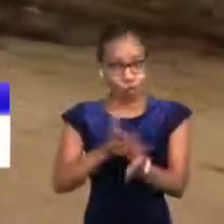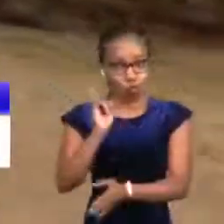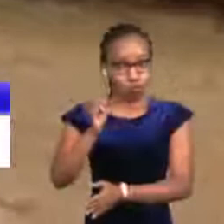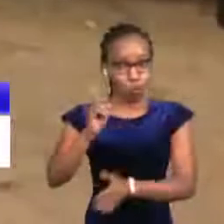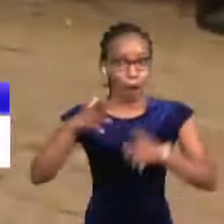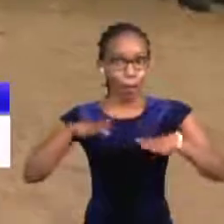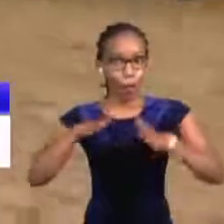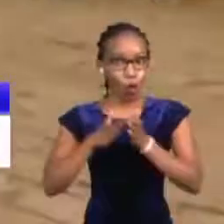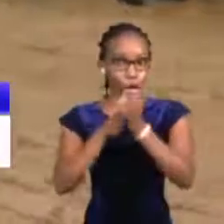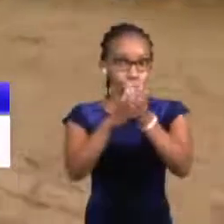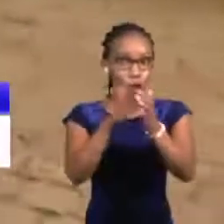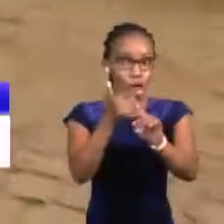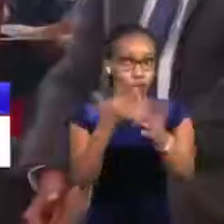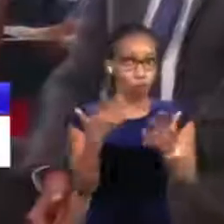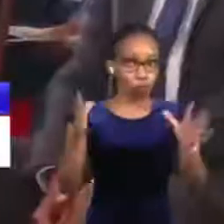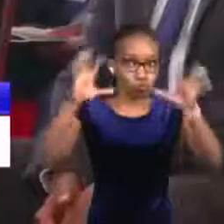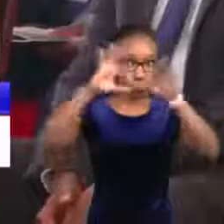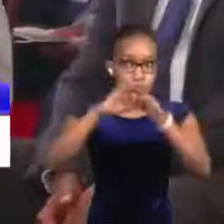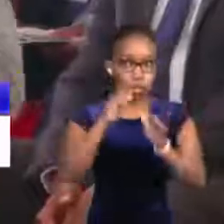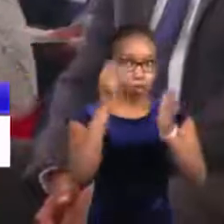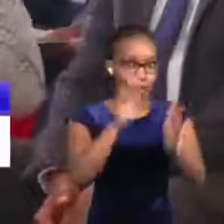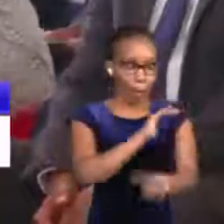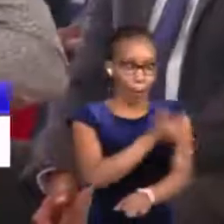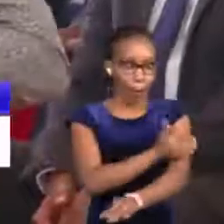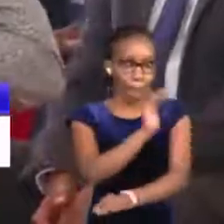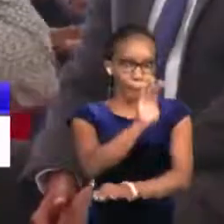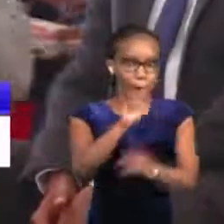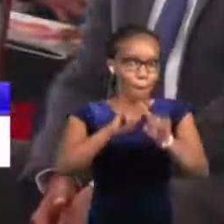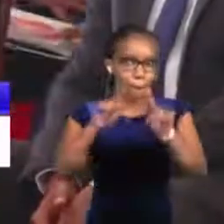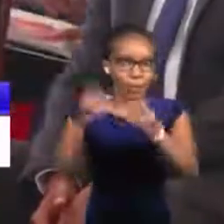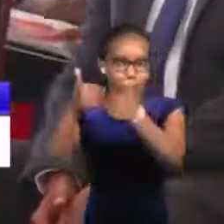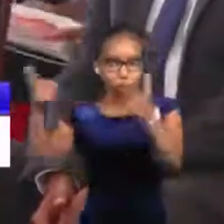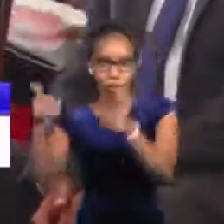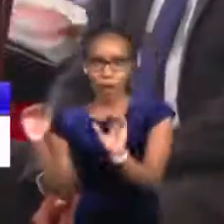that leadership emanates from uniting Kenyans, empowering them and not dividing them.